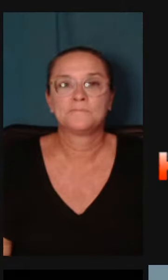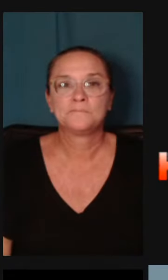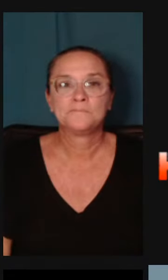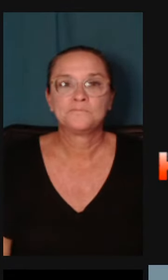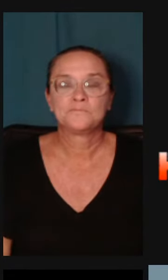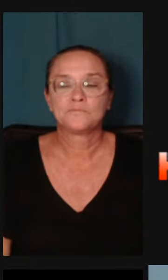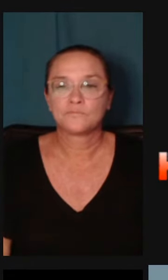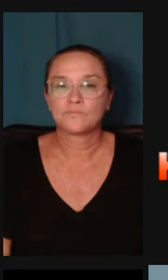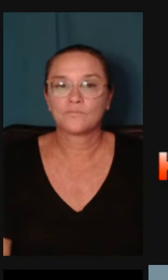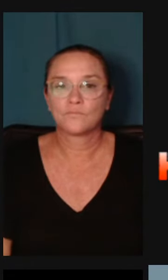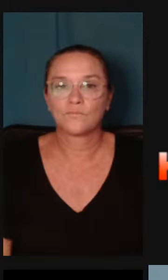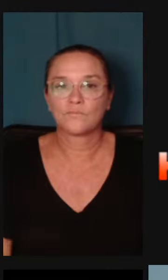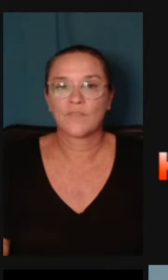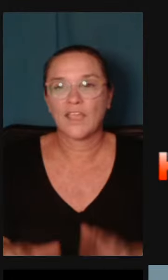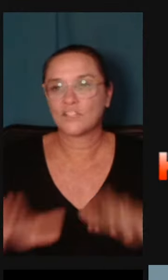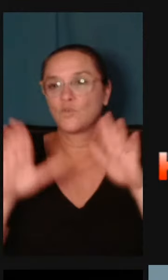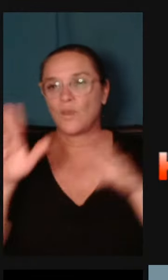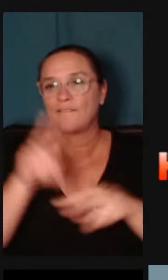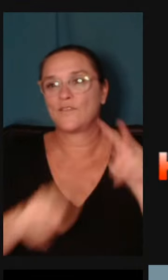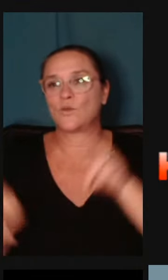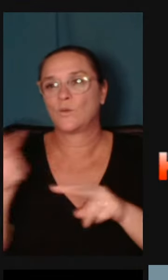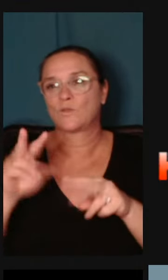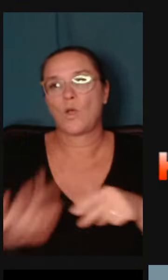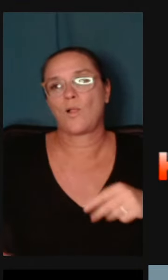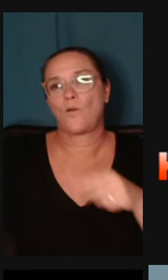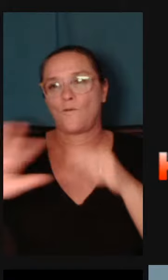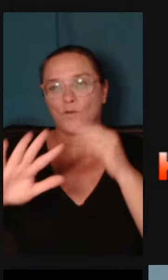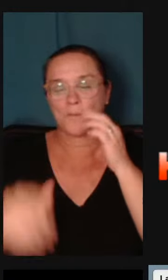Yeah. Great views all around though. Yeah.